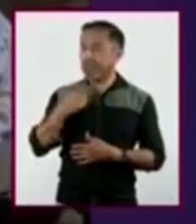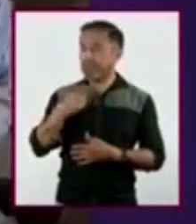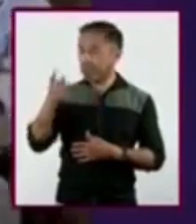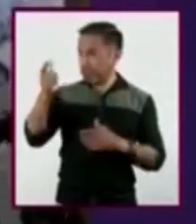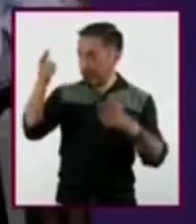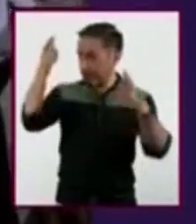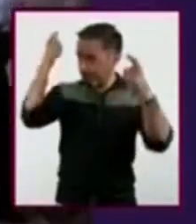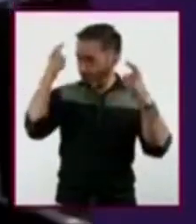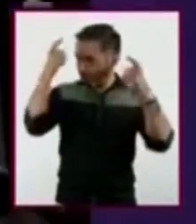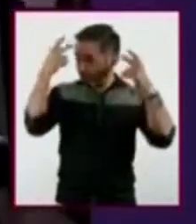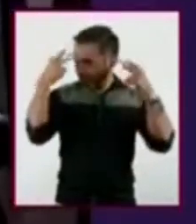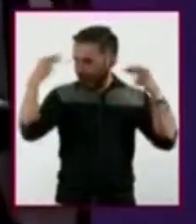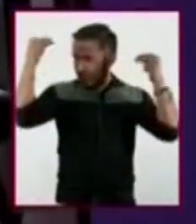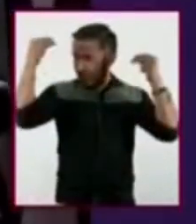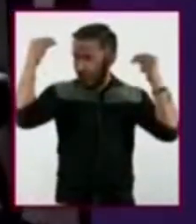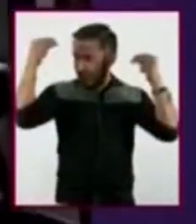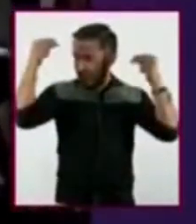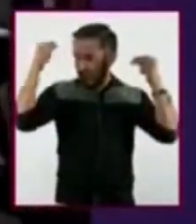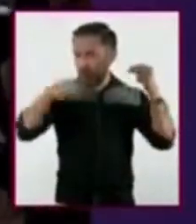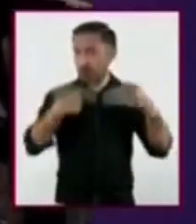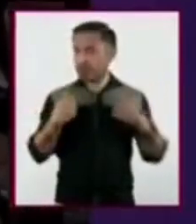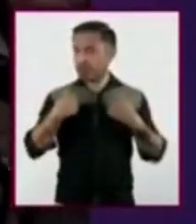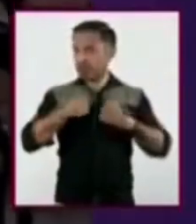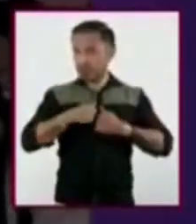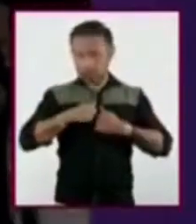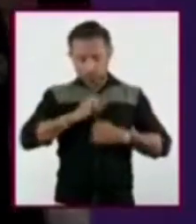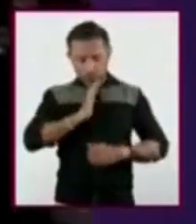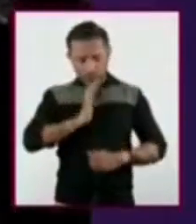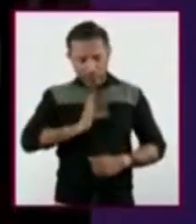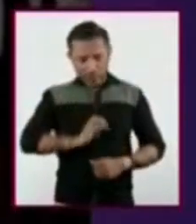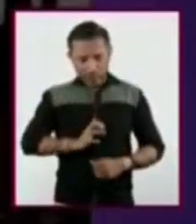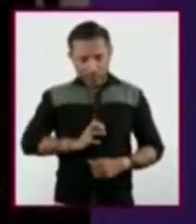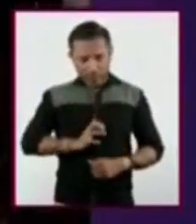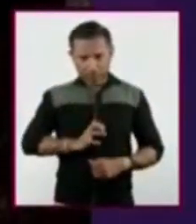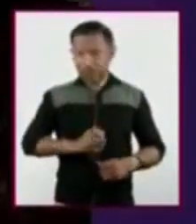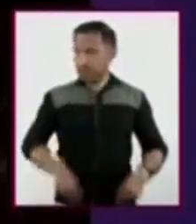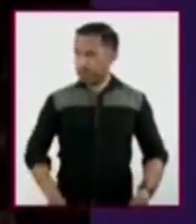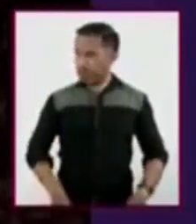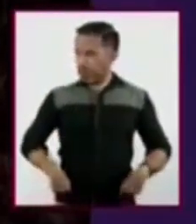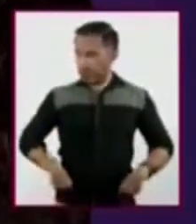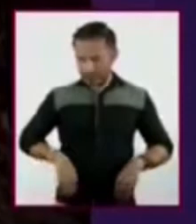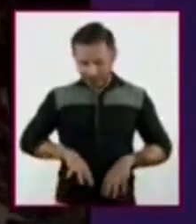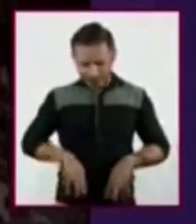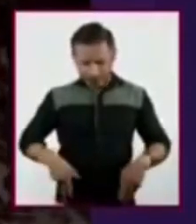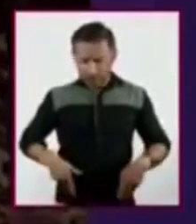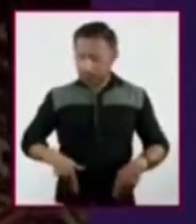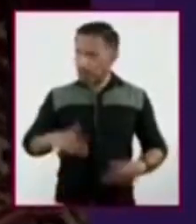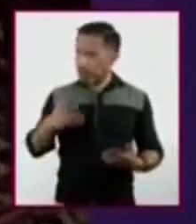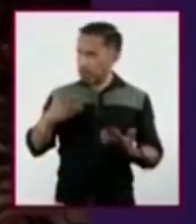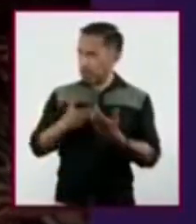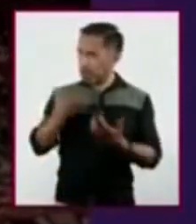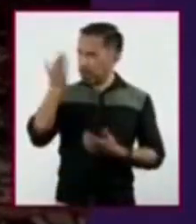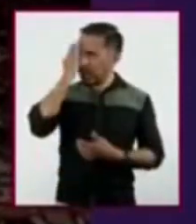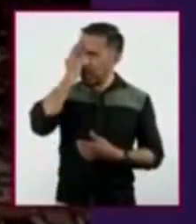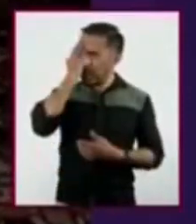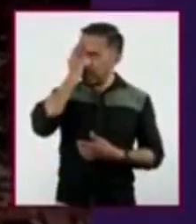You have a pirate shirt. You have pirate pants. And you have